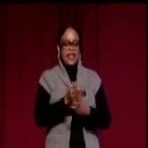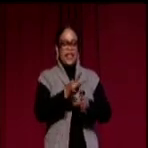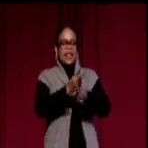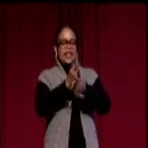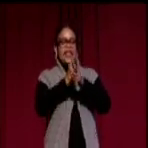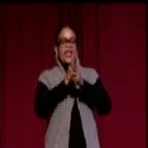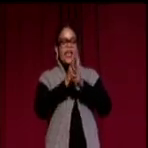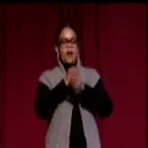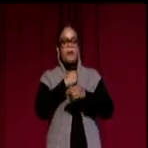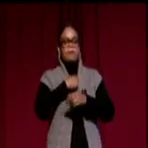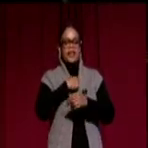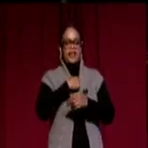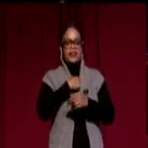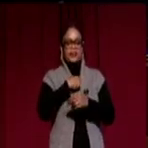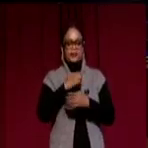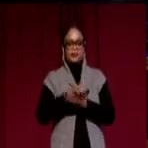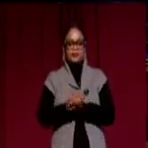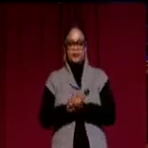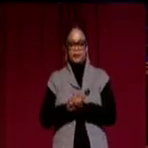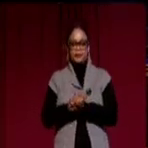Kept me.